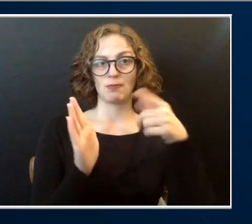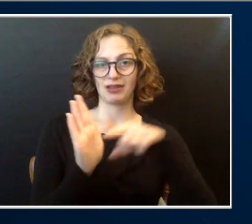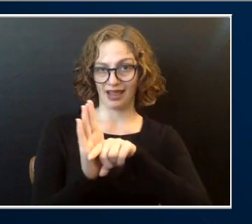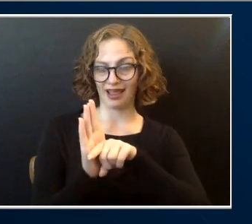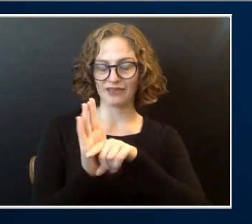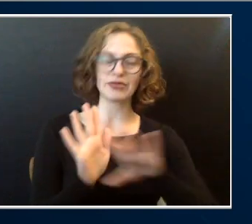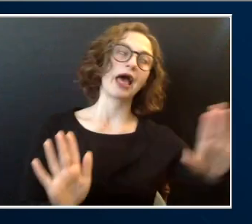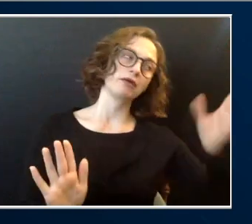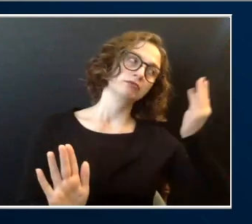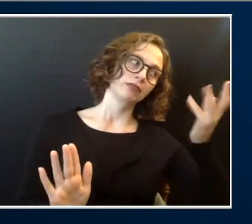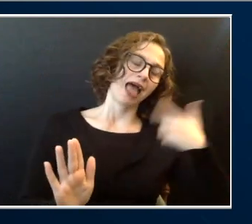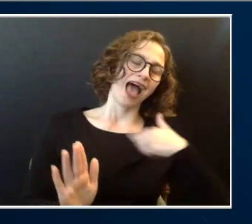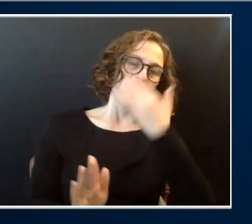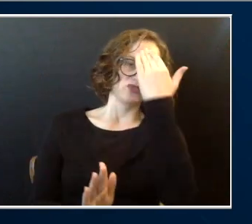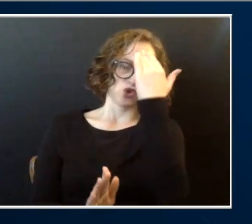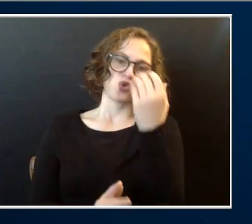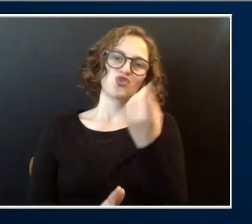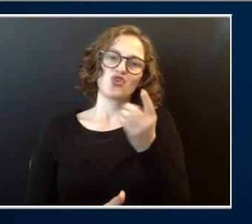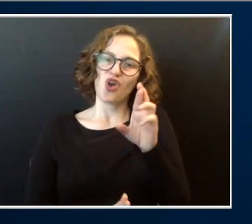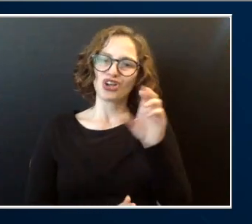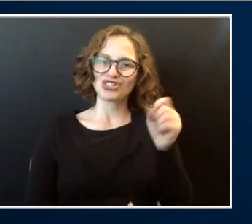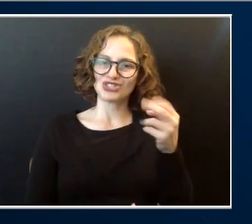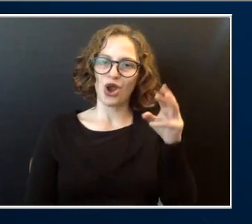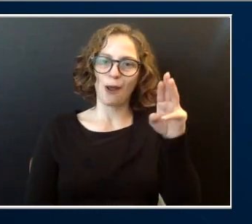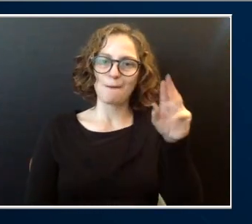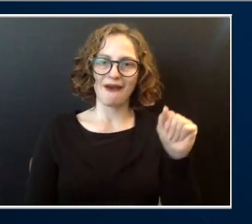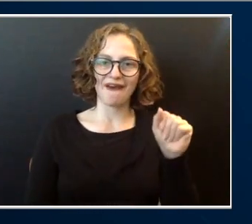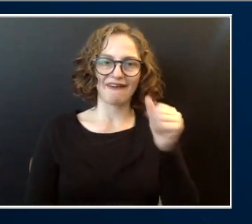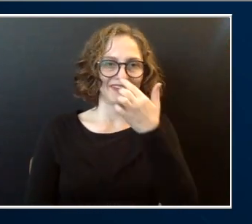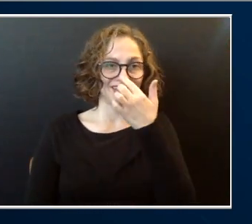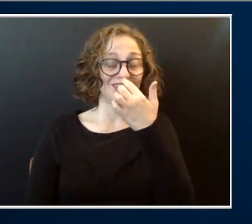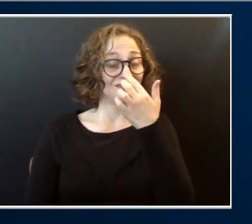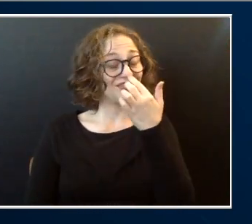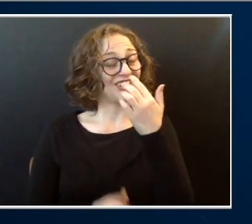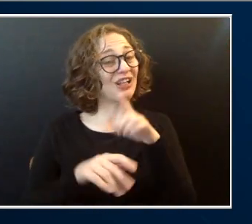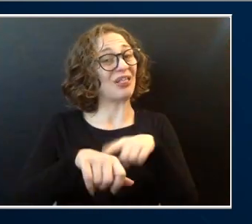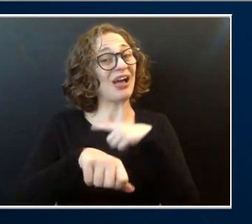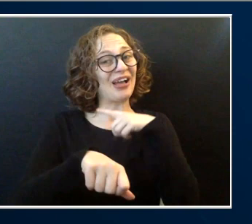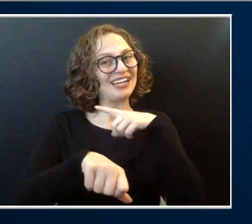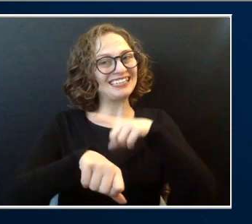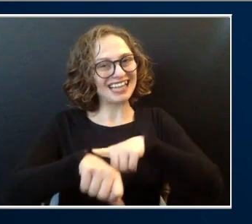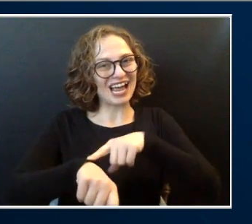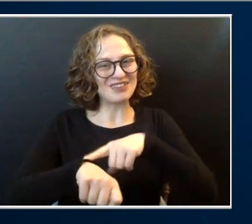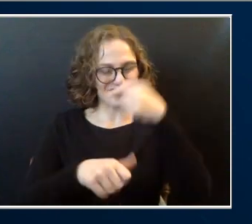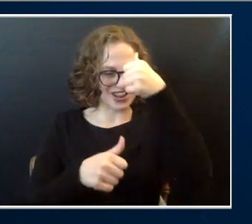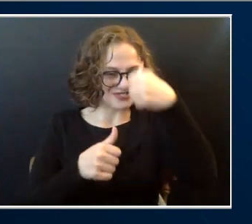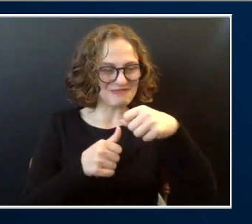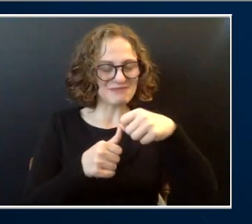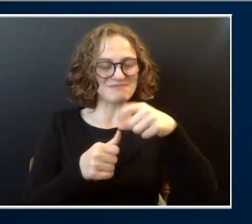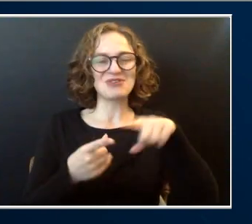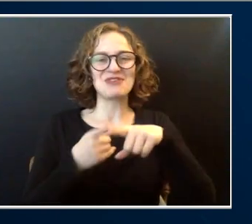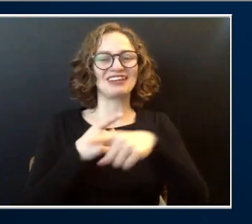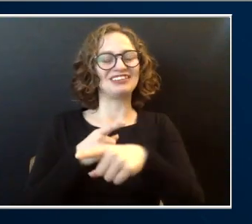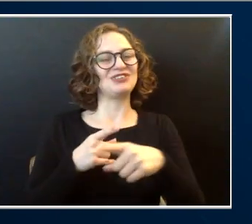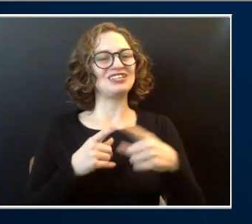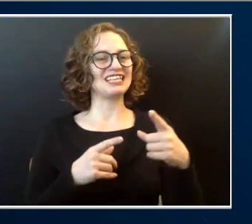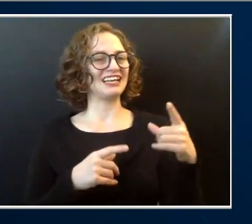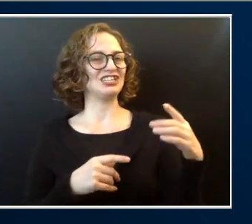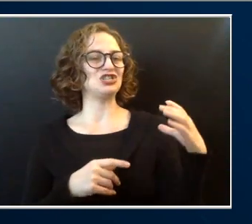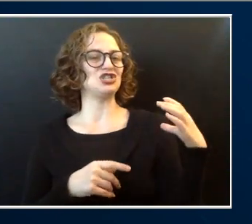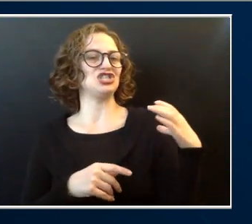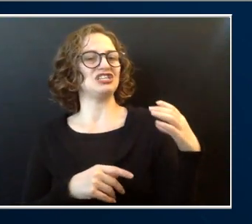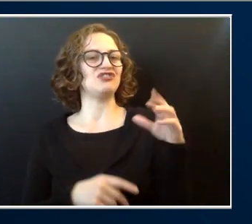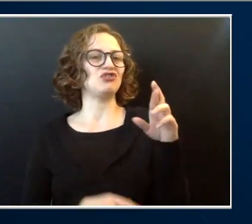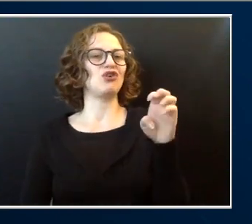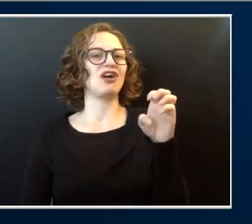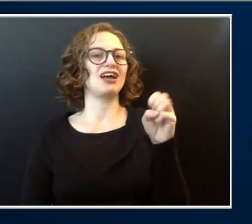for a few years, because I remember she was the chief resident for internal medicine, the training program, back when I was a program director. You haven't